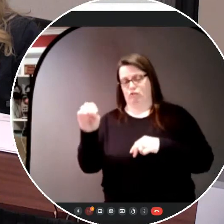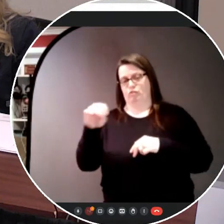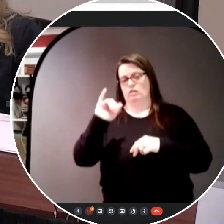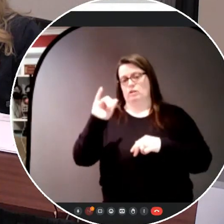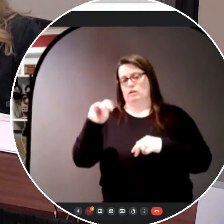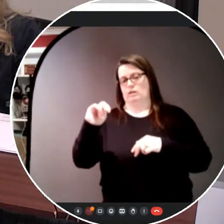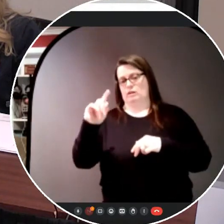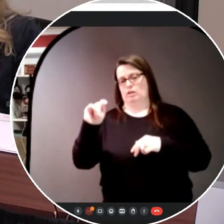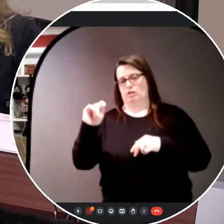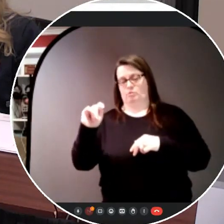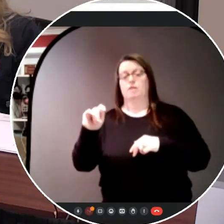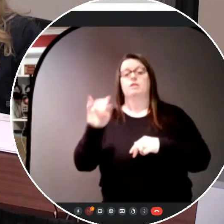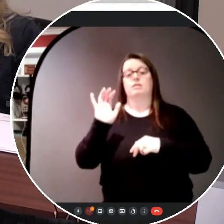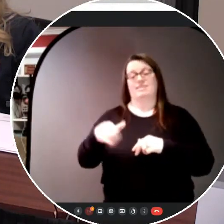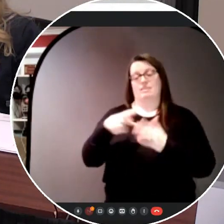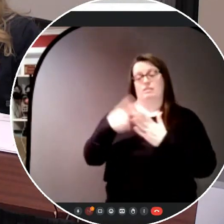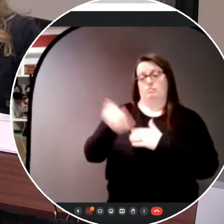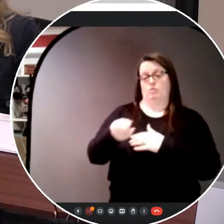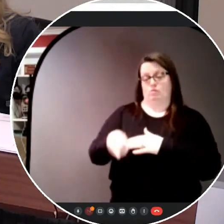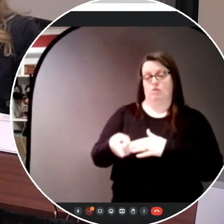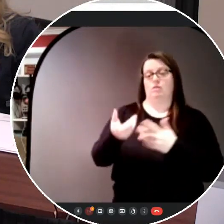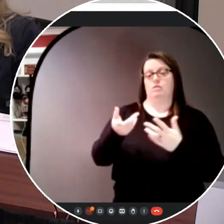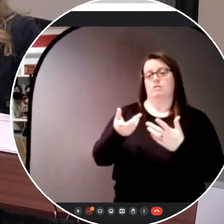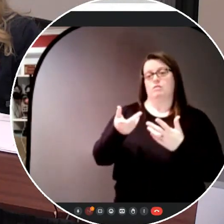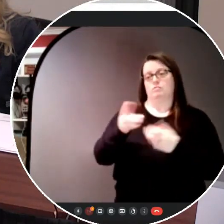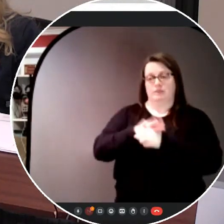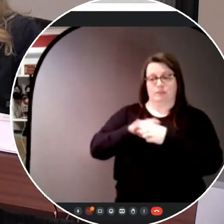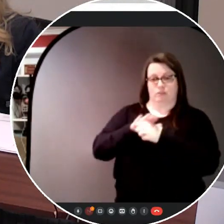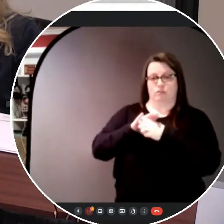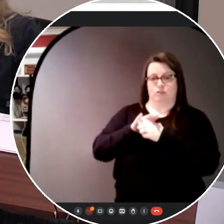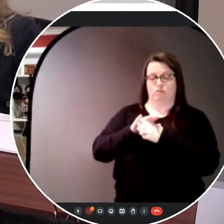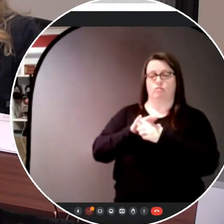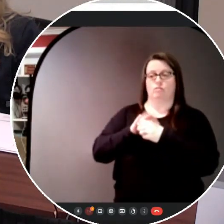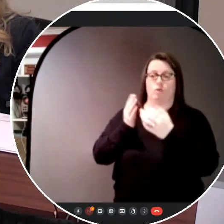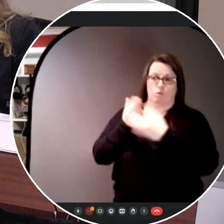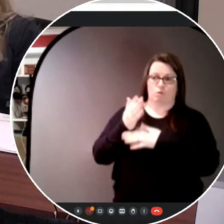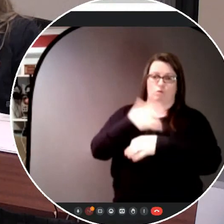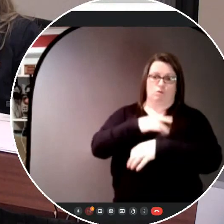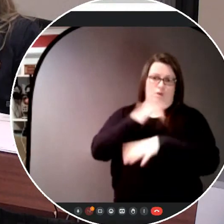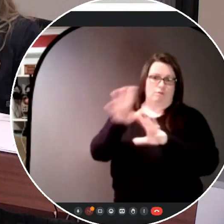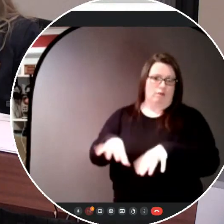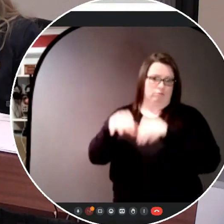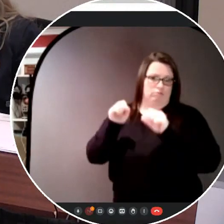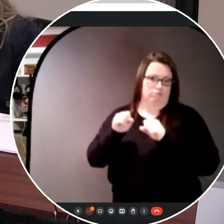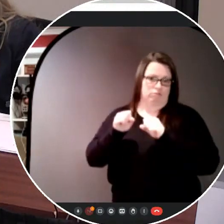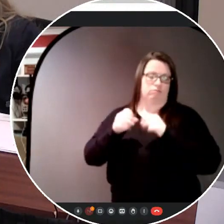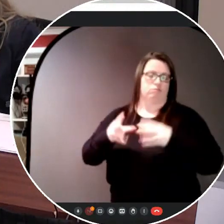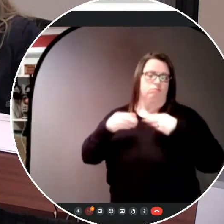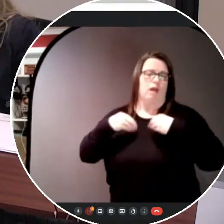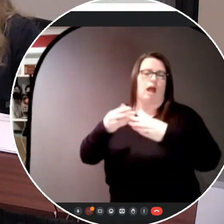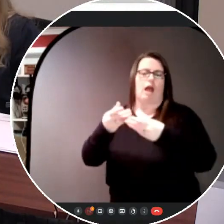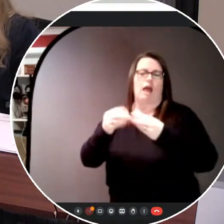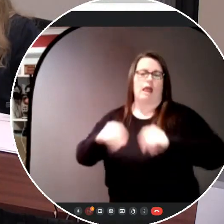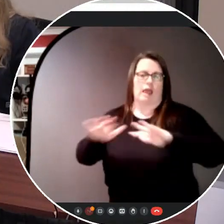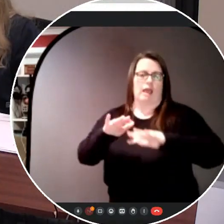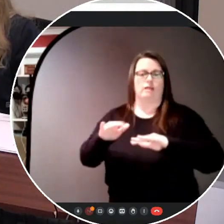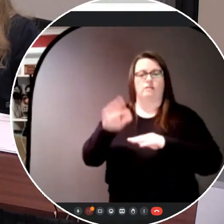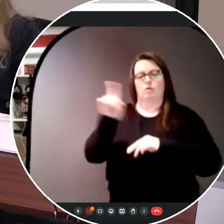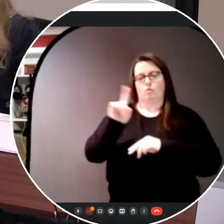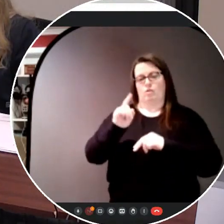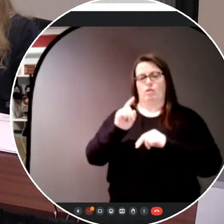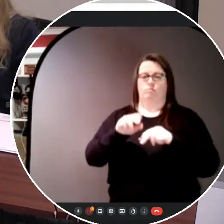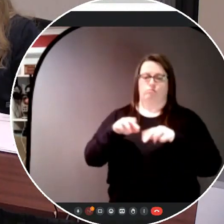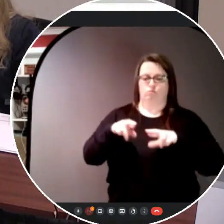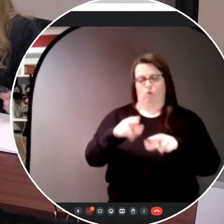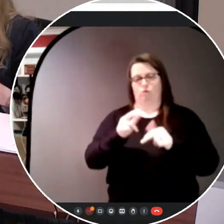the province acquired, or the district acquired through the province, land on which a road was constructed, Darrell Pye Drive. And since